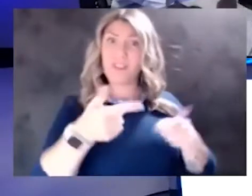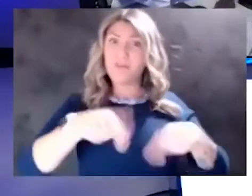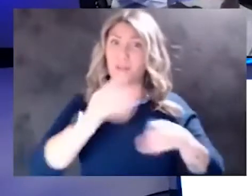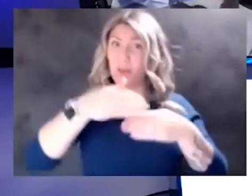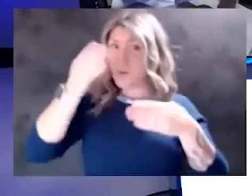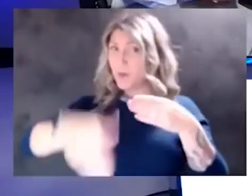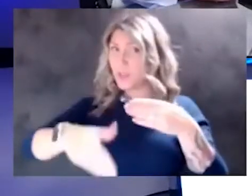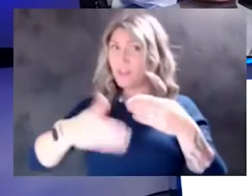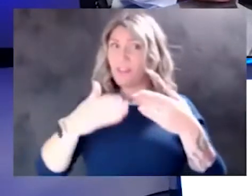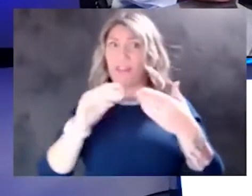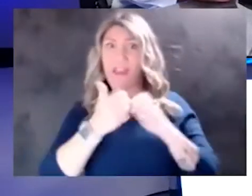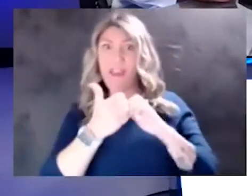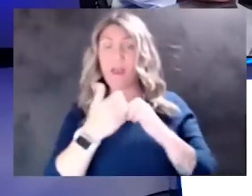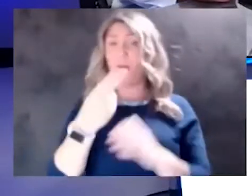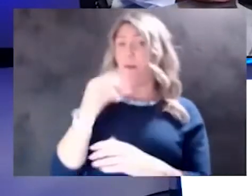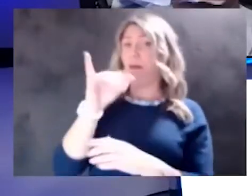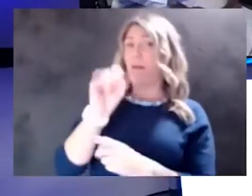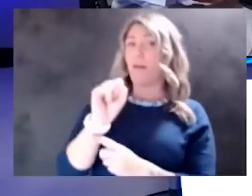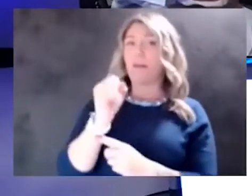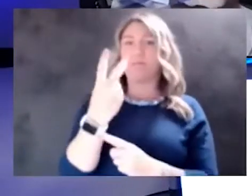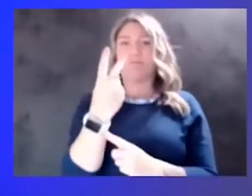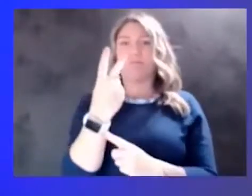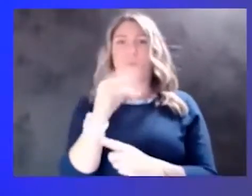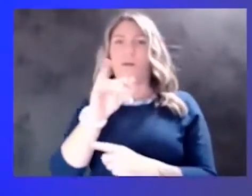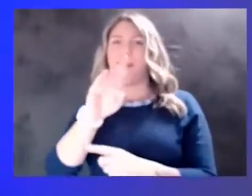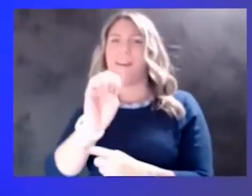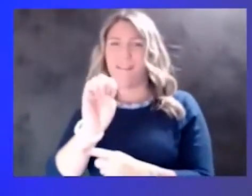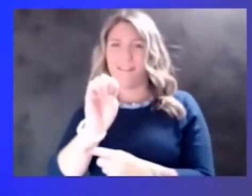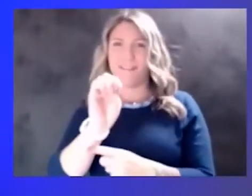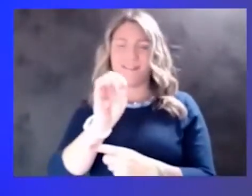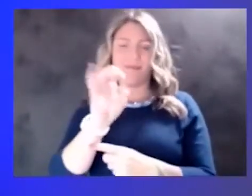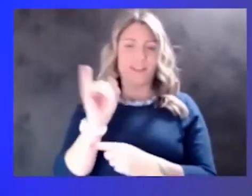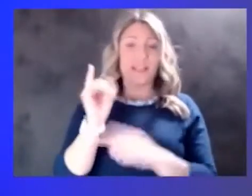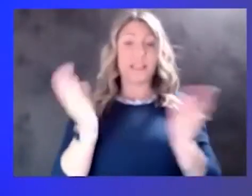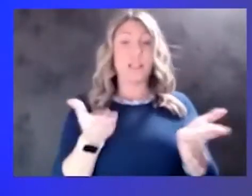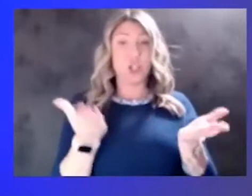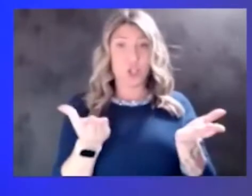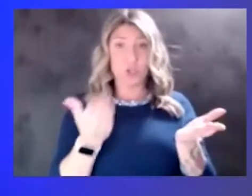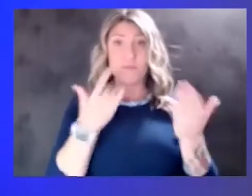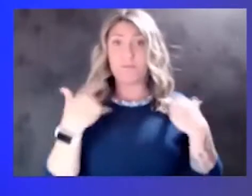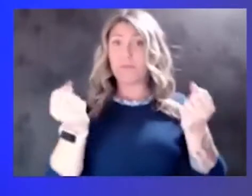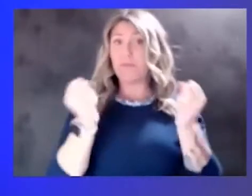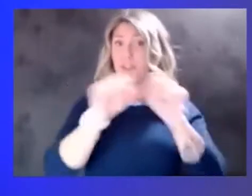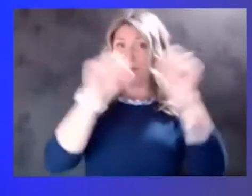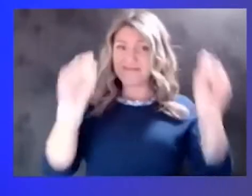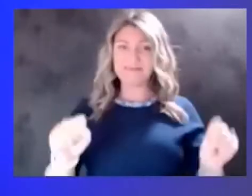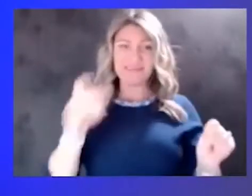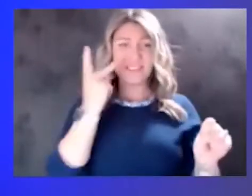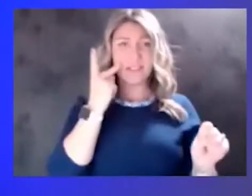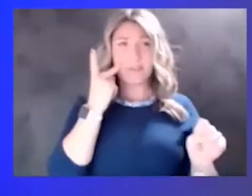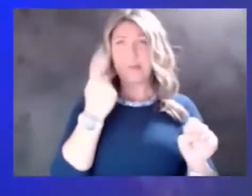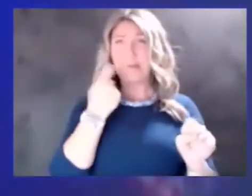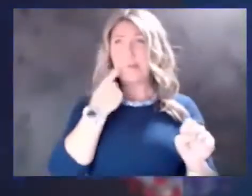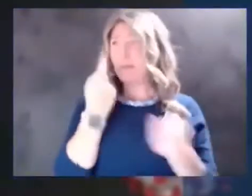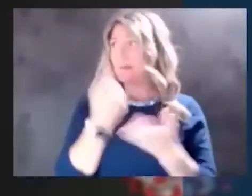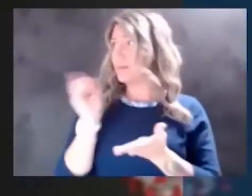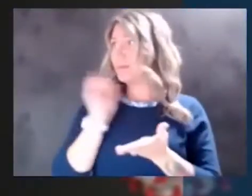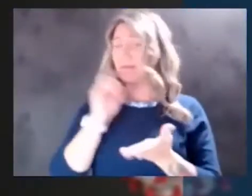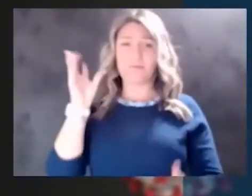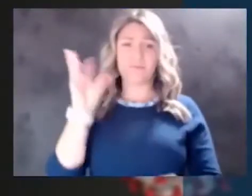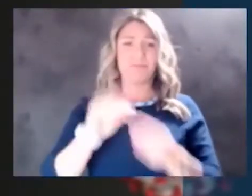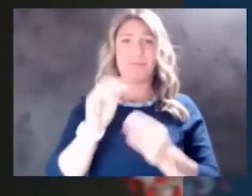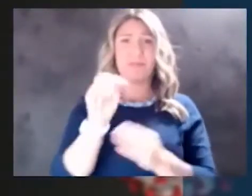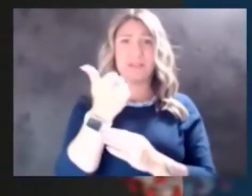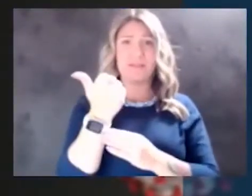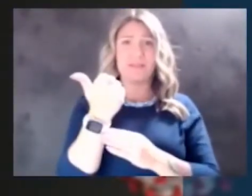Hays has 2 active infections. We here at the health system, we have seen kind of this past week to 10 days that our active